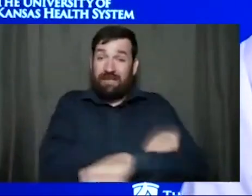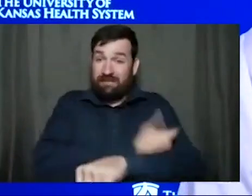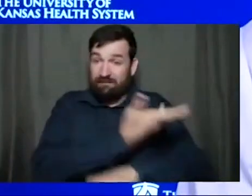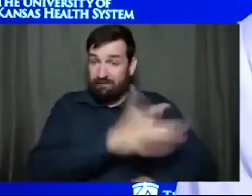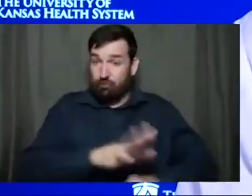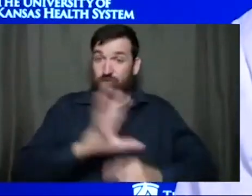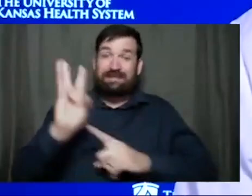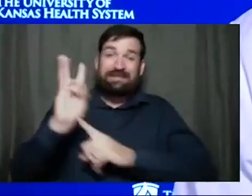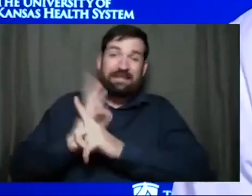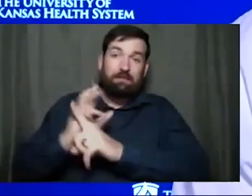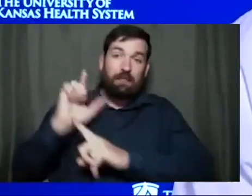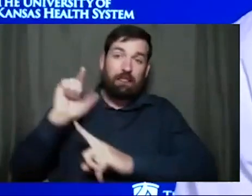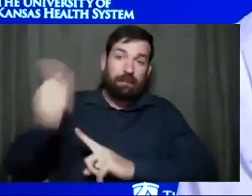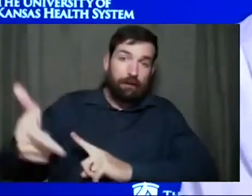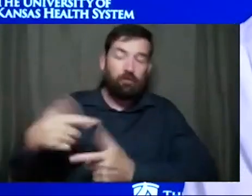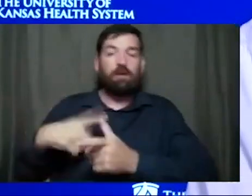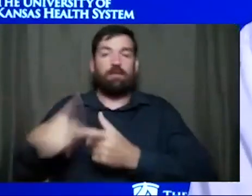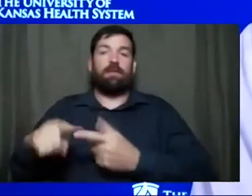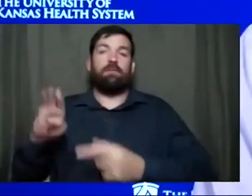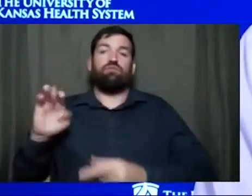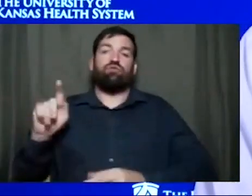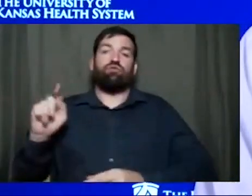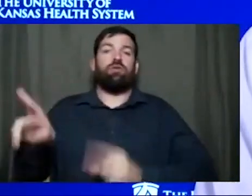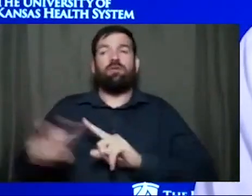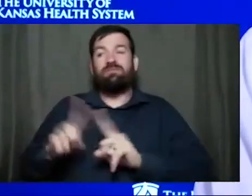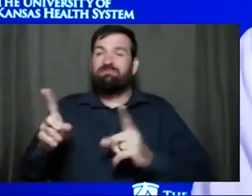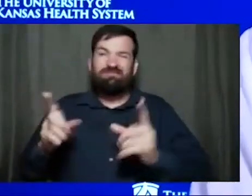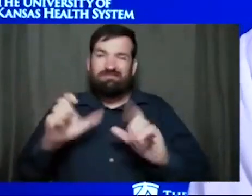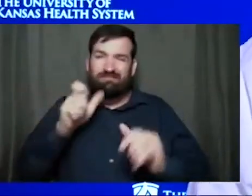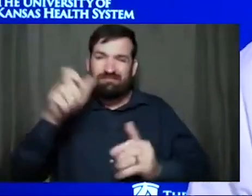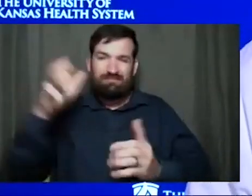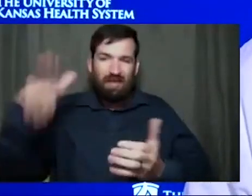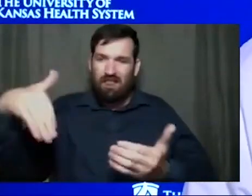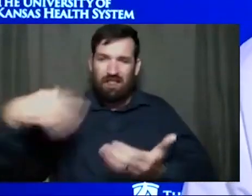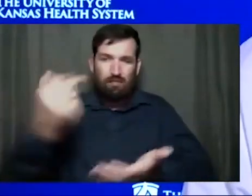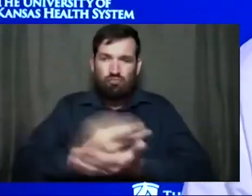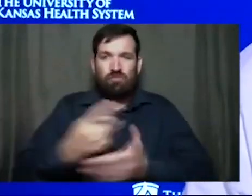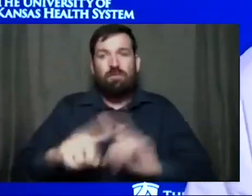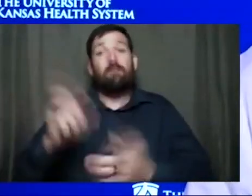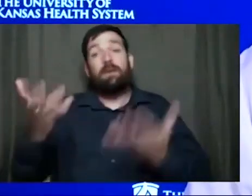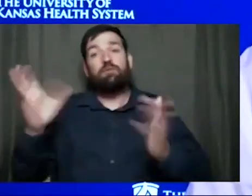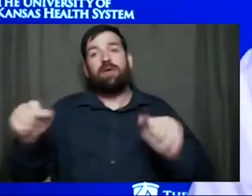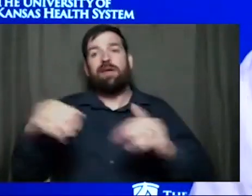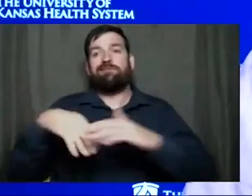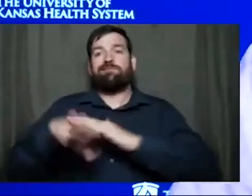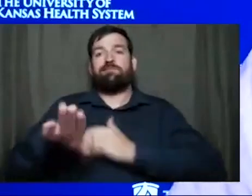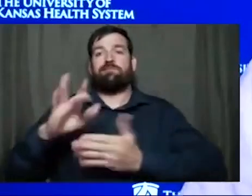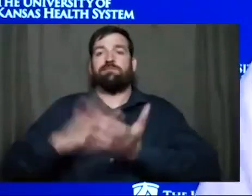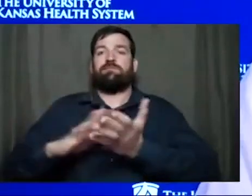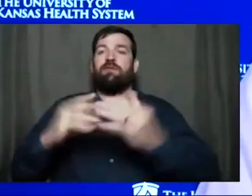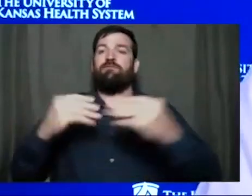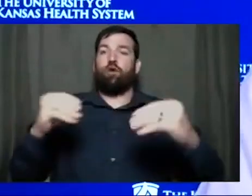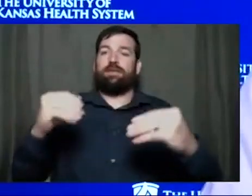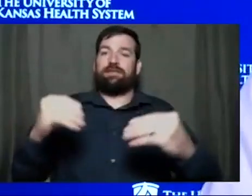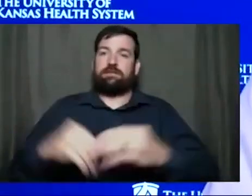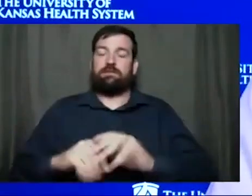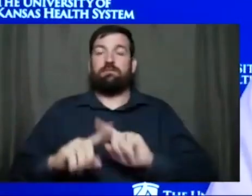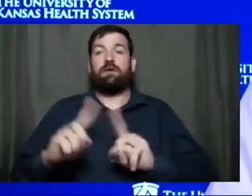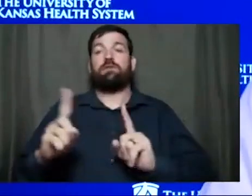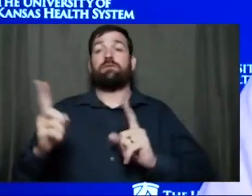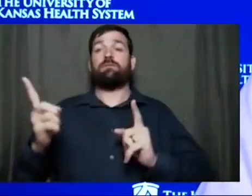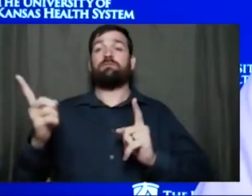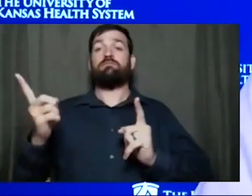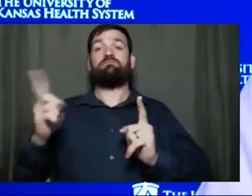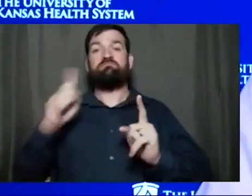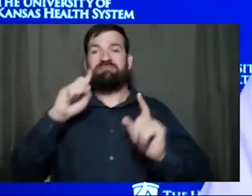not approved yet. The fact is you could probably walk into any pharmacy at some point and get a dose. But we did expect it in some